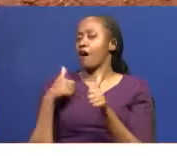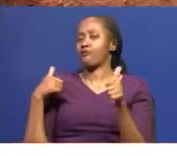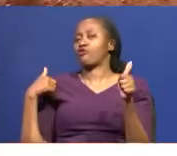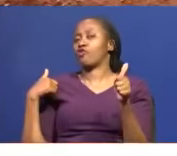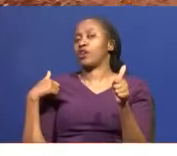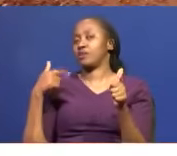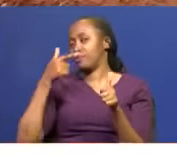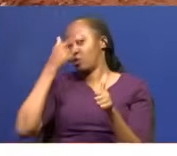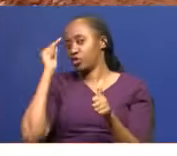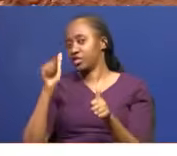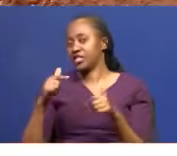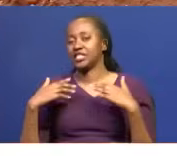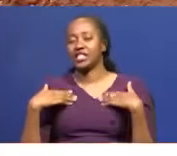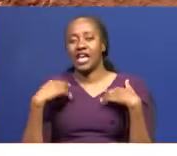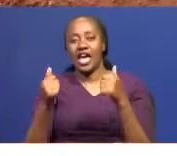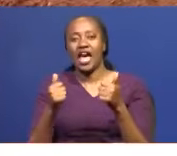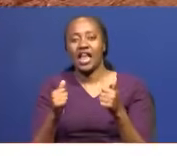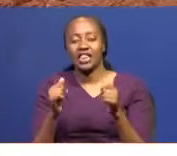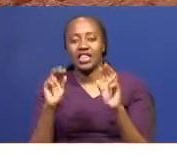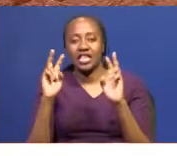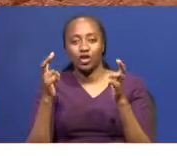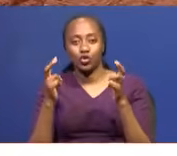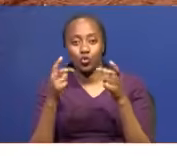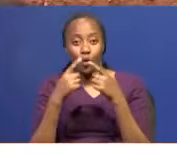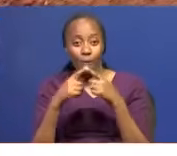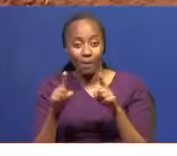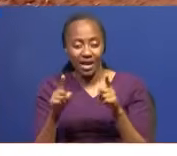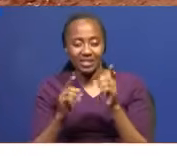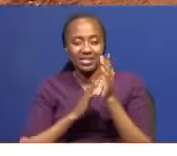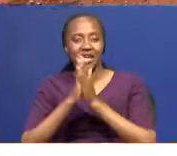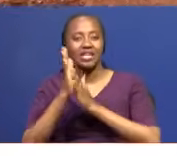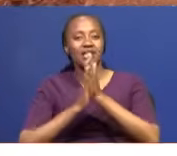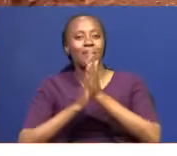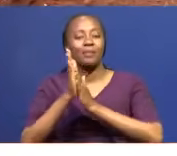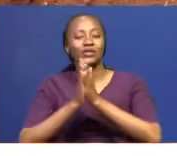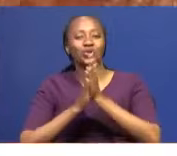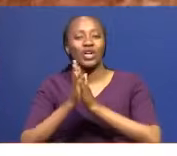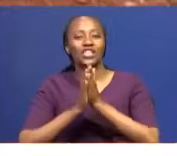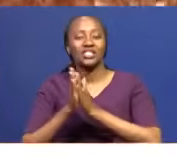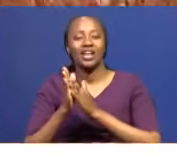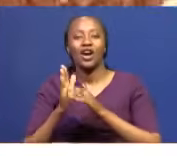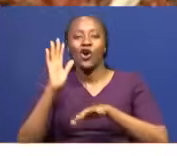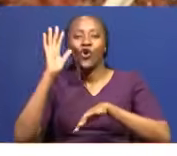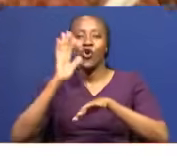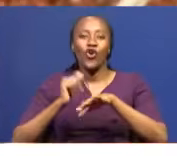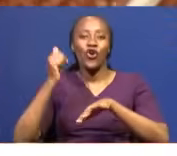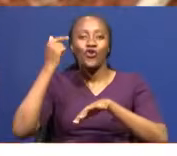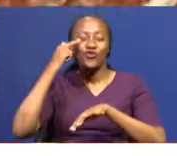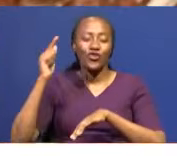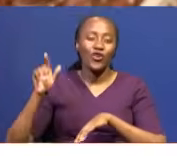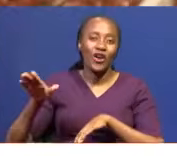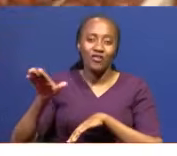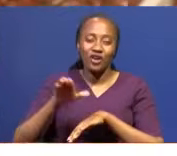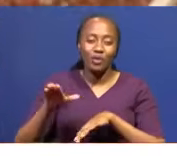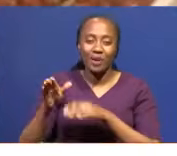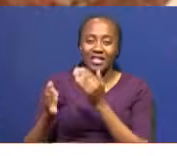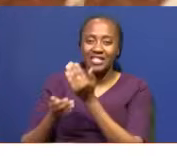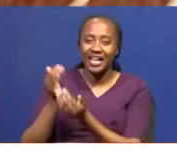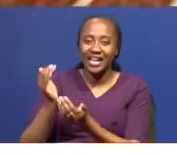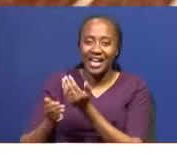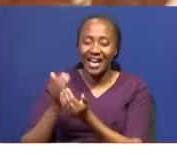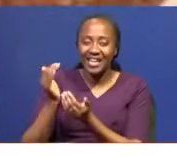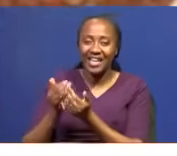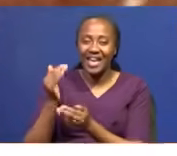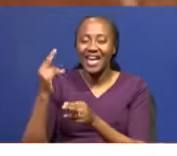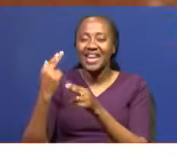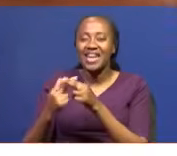issue. His second transformation came with a more passionate calling of the environment. His love for conservation has garnered him the